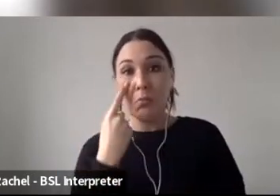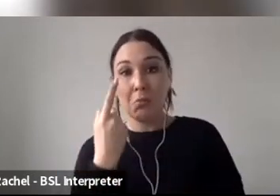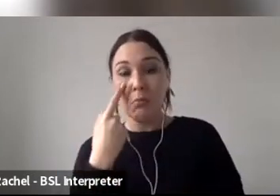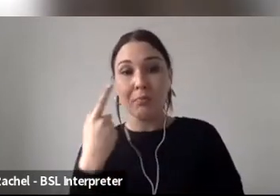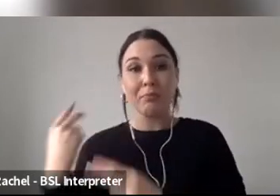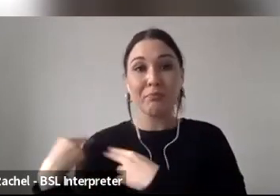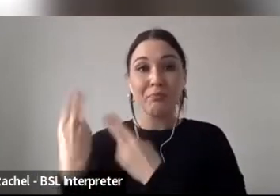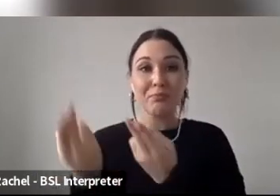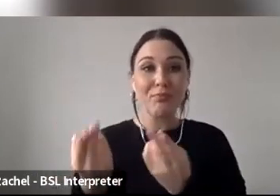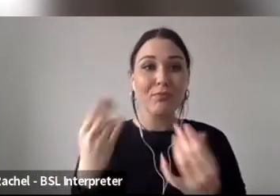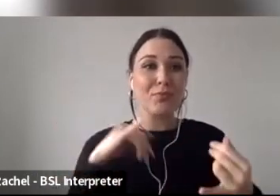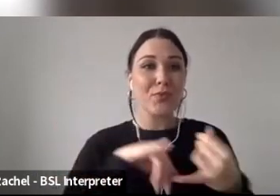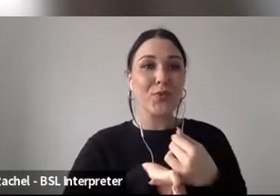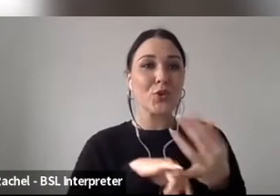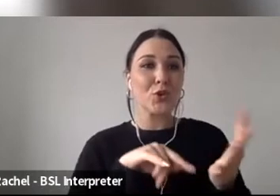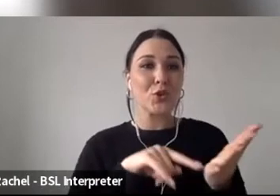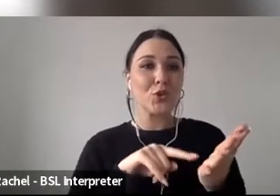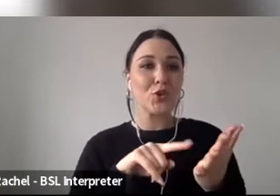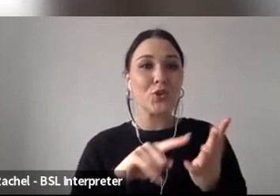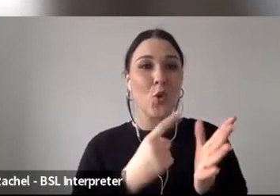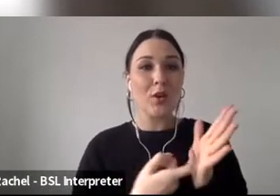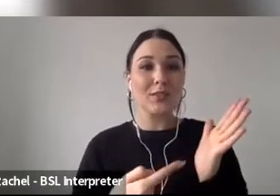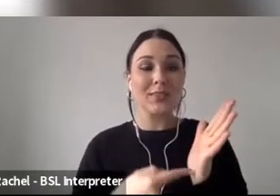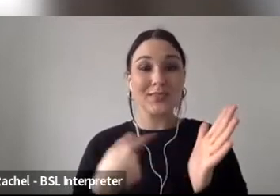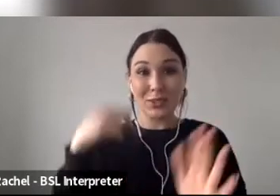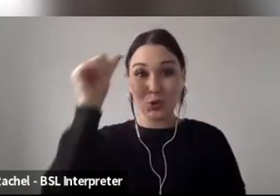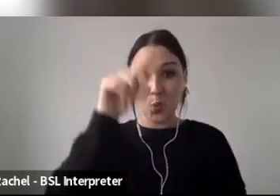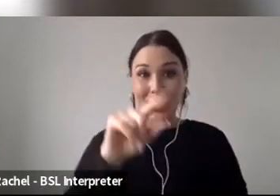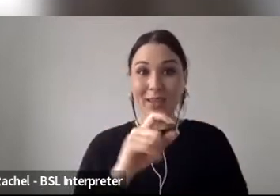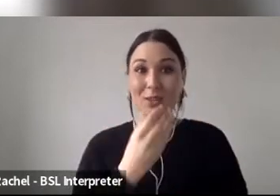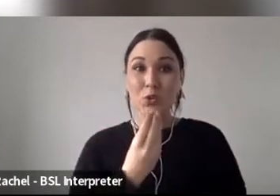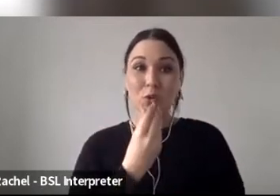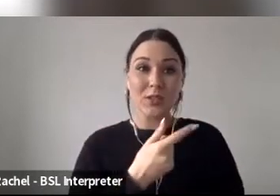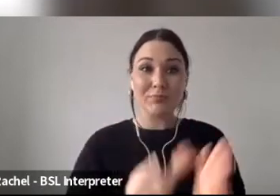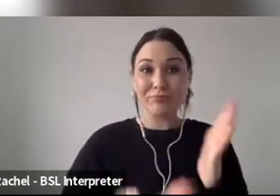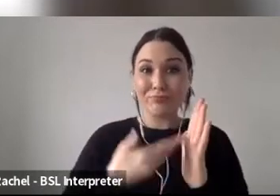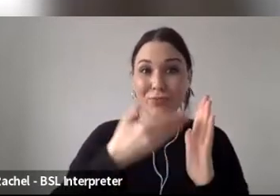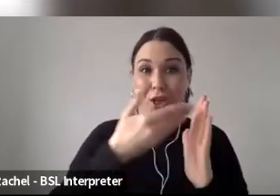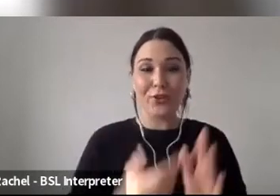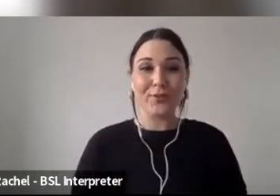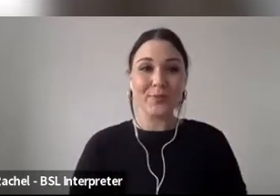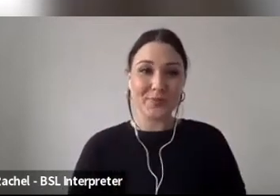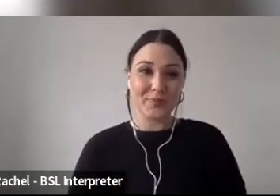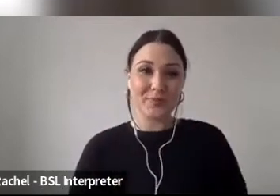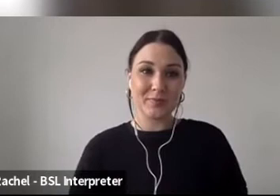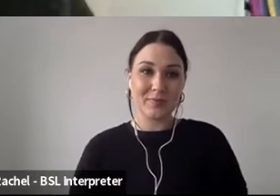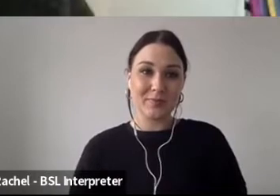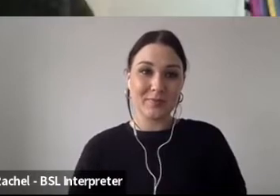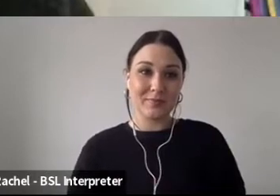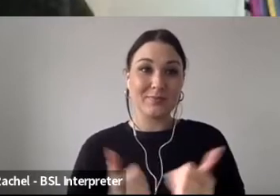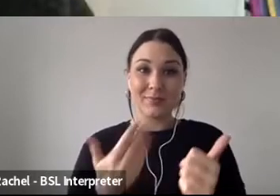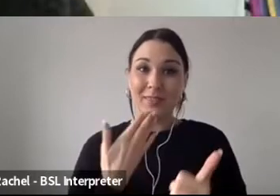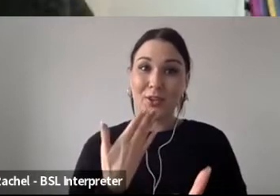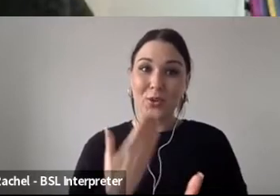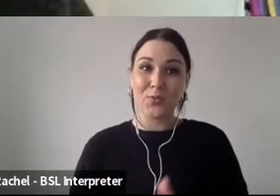over to Stuart, because I know he uses some additional functions other than the ones I've described. So I'll go over to Stuart. Okay, thank